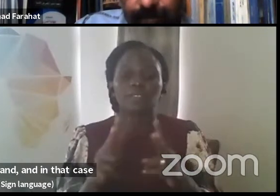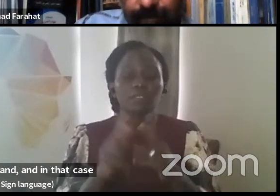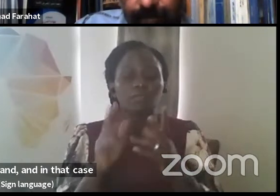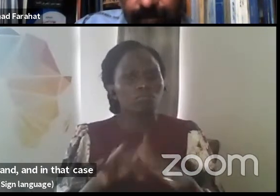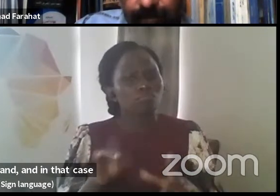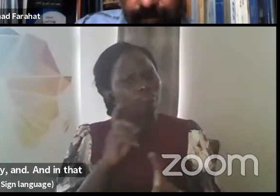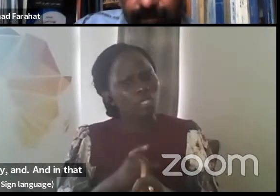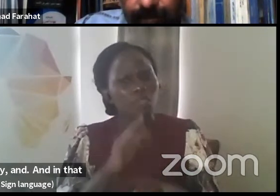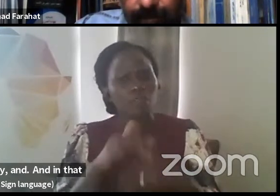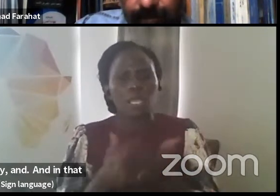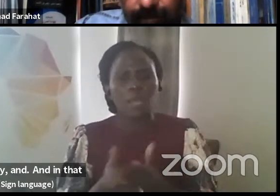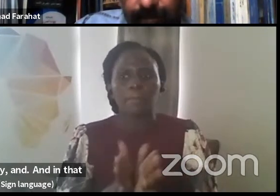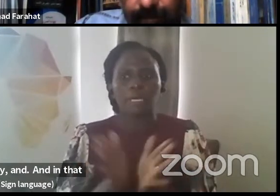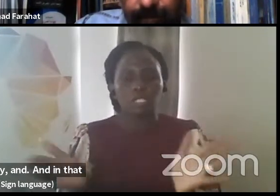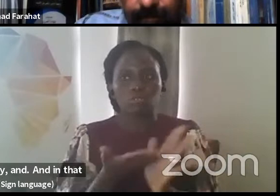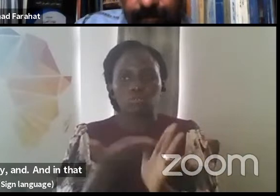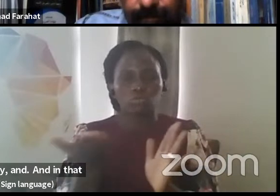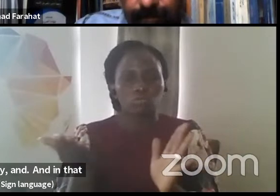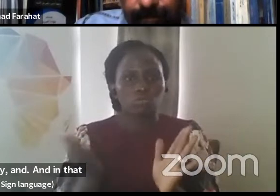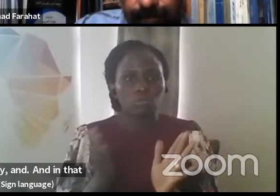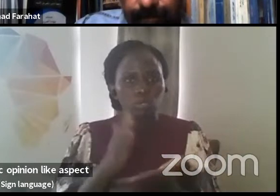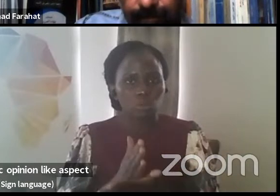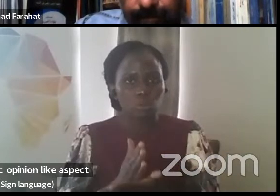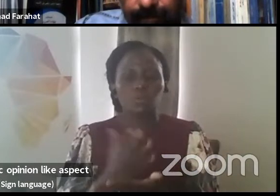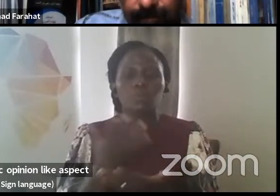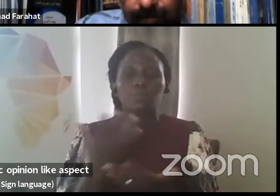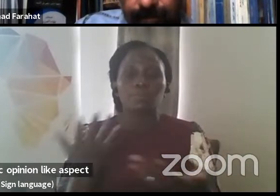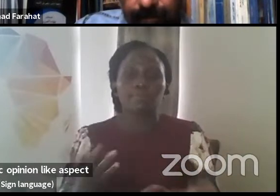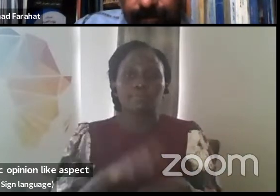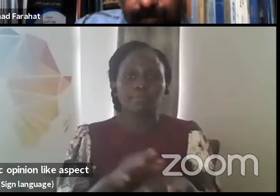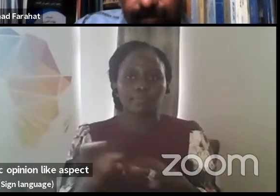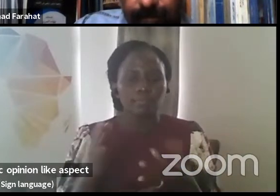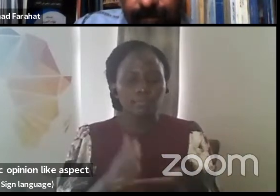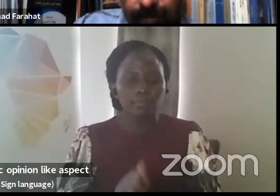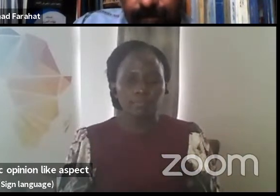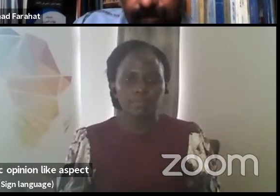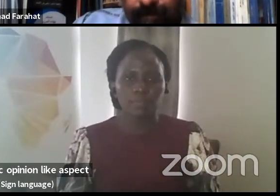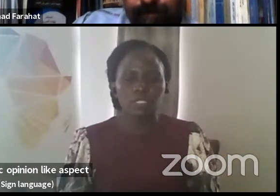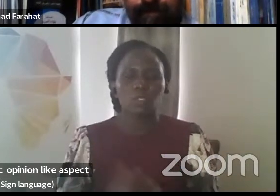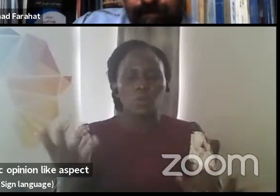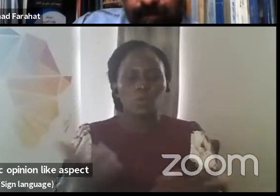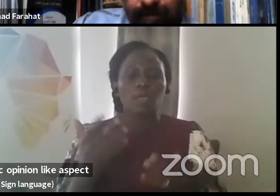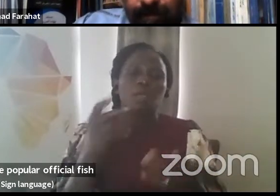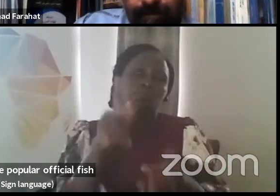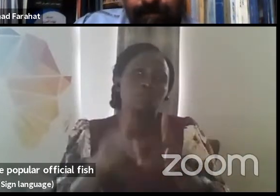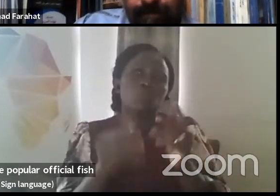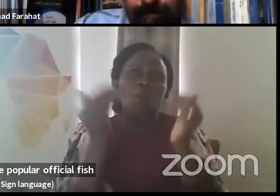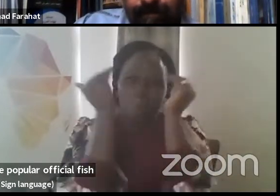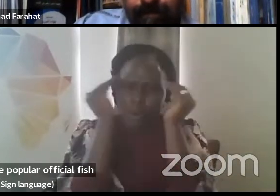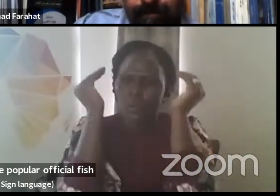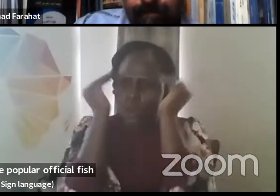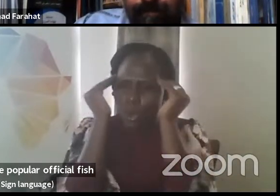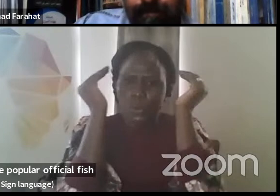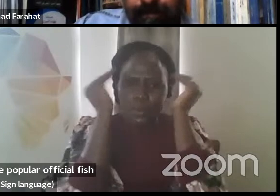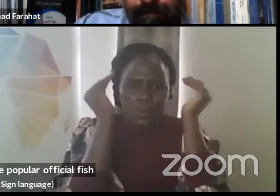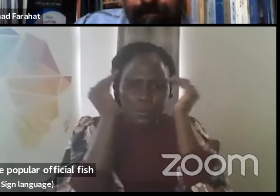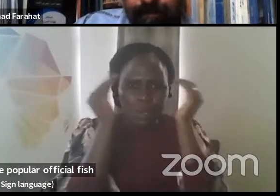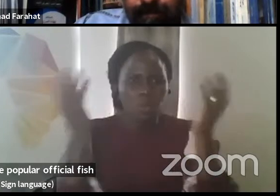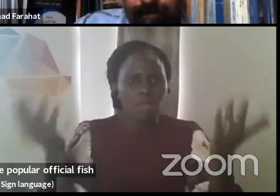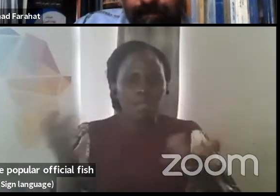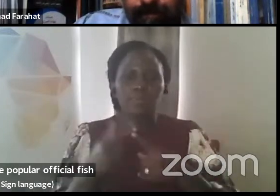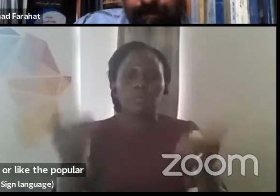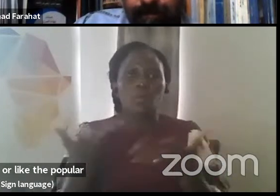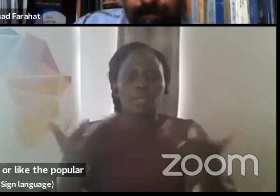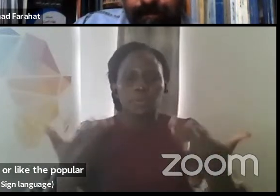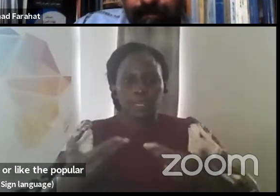public opinion when it comes, like, for example, to religion or like to popular official, to actually have